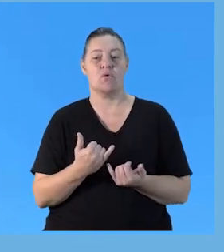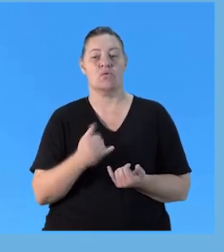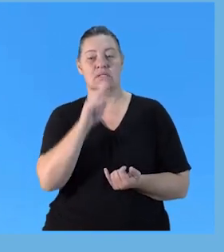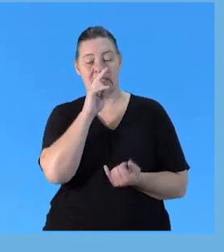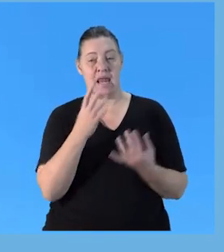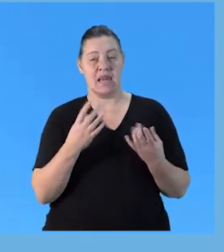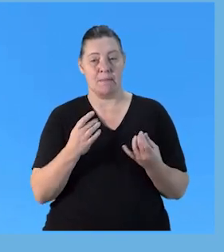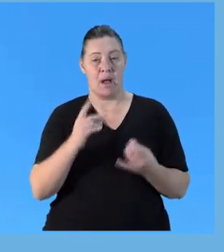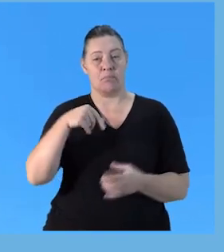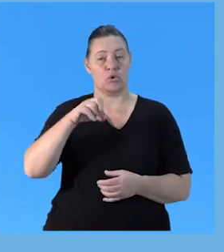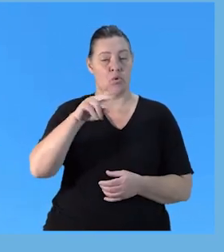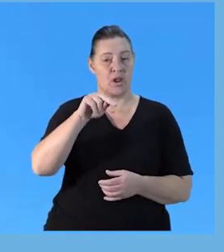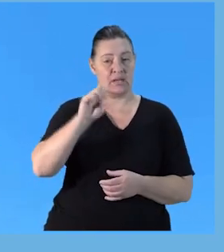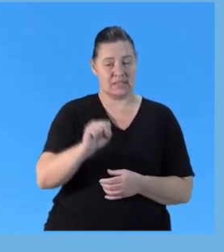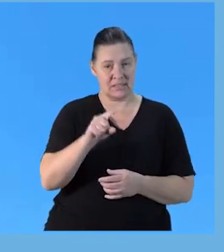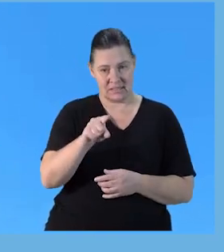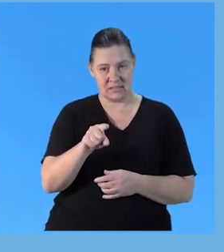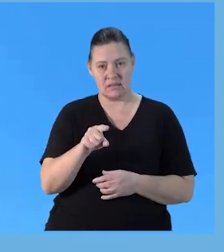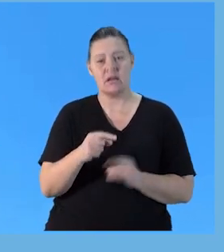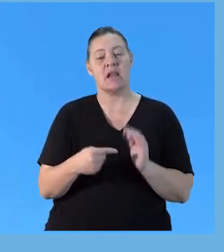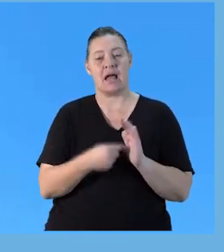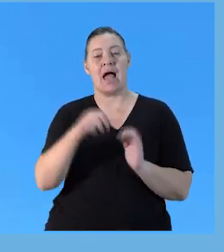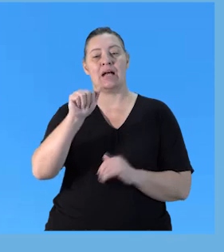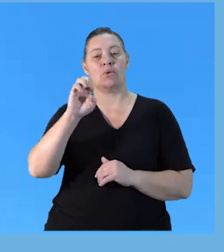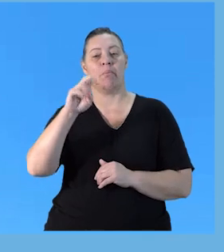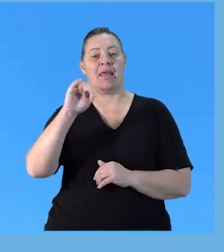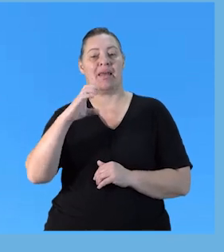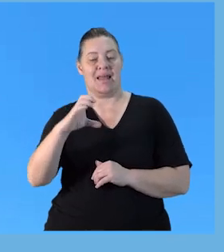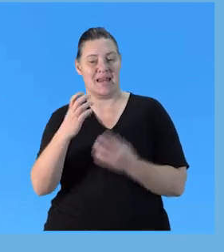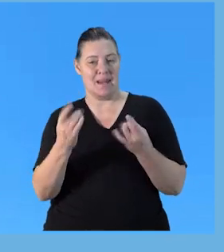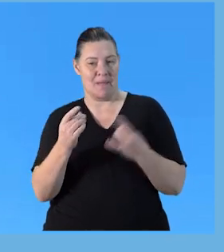that a switch, that can be either a closed switch